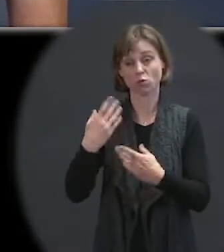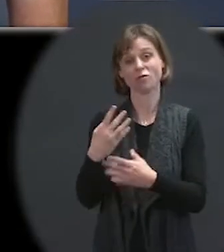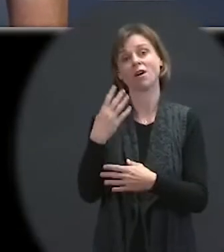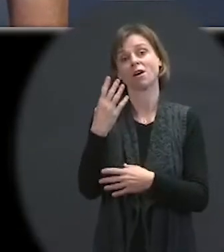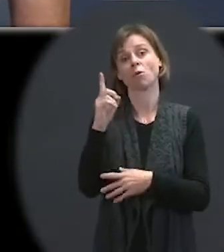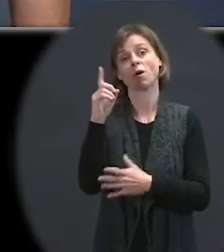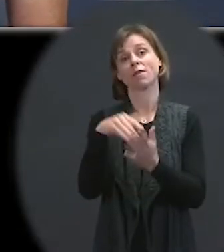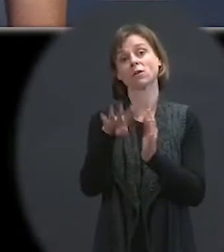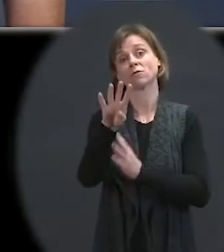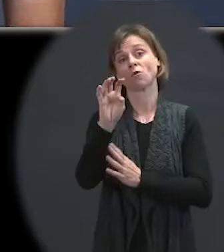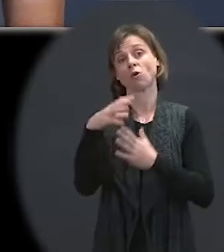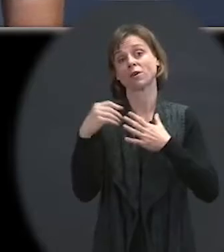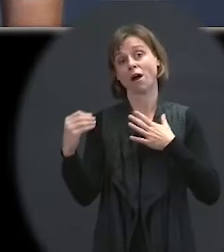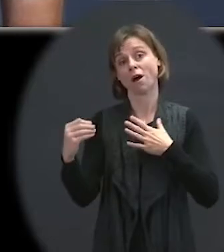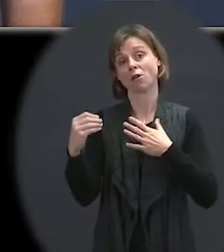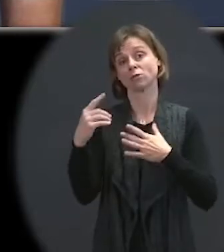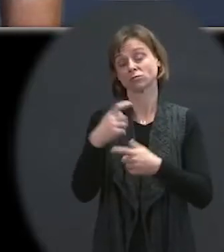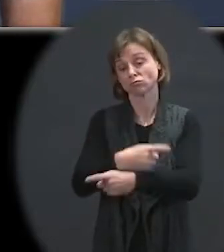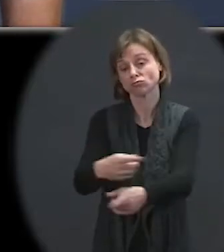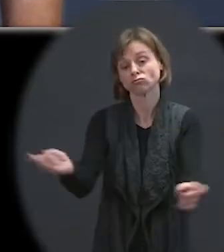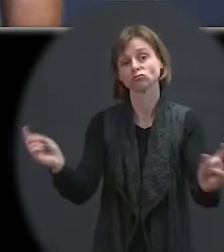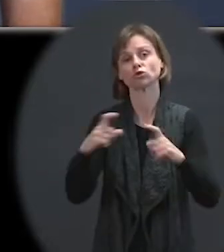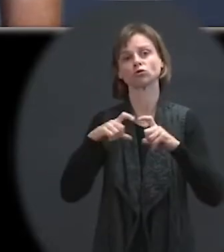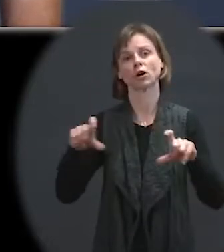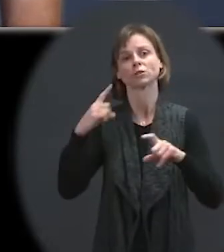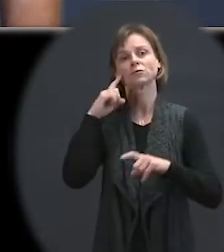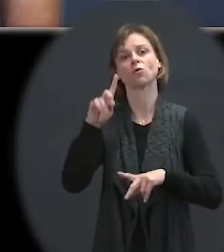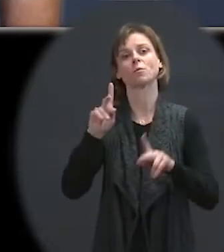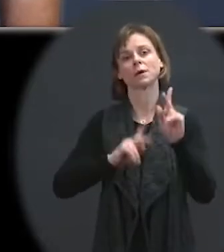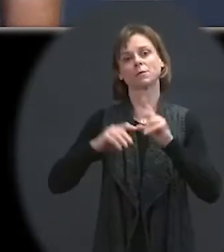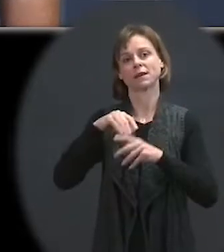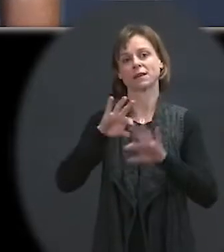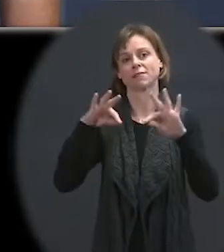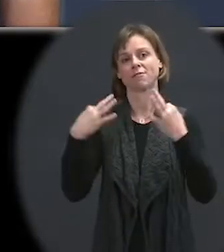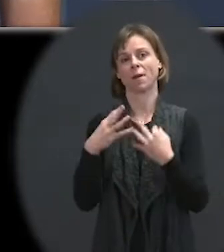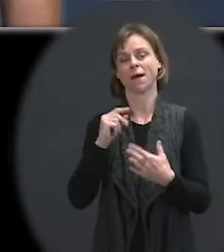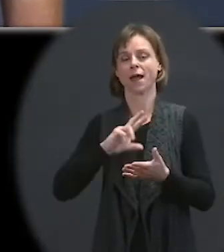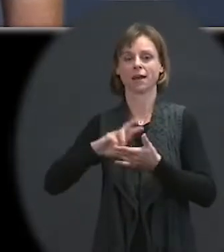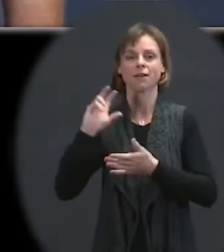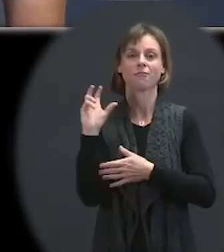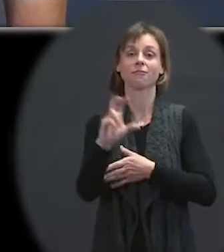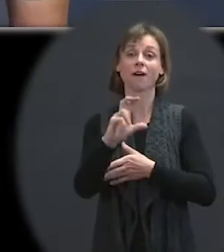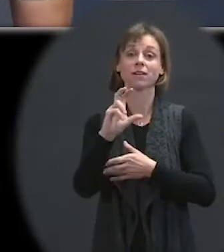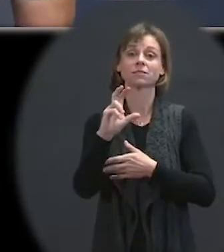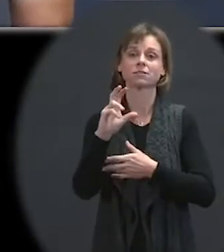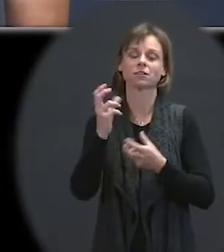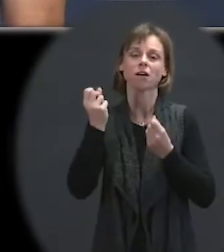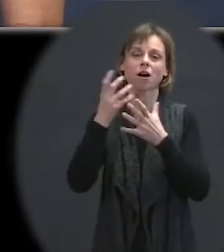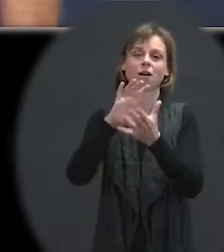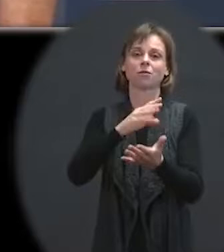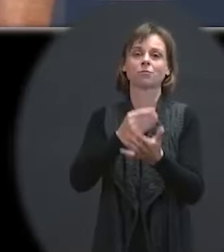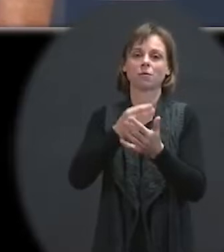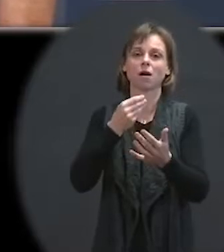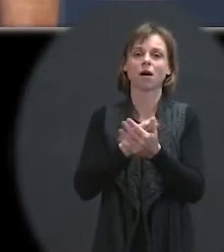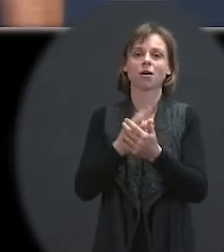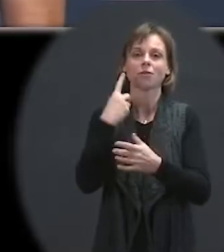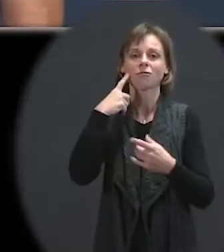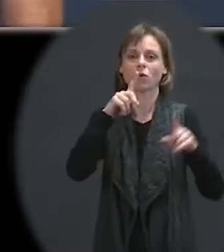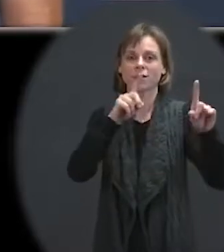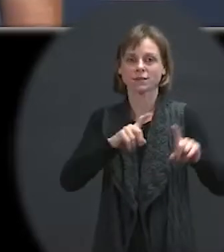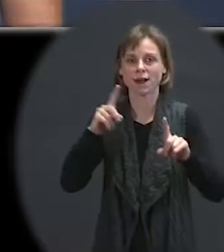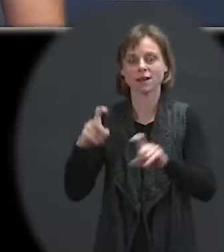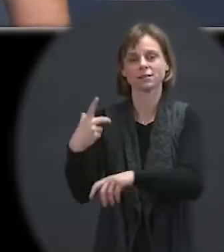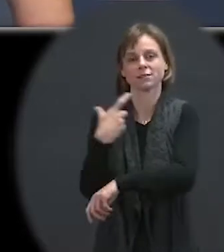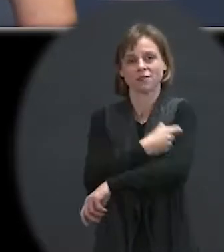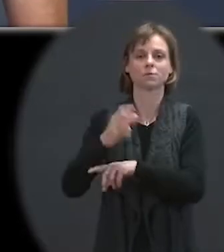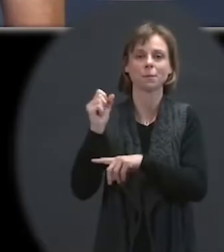working families, and investing $160 billion in supplies, testing, vaccinations, and public health workforce to